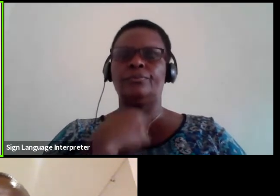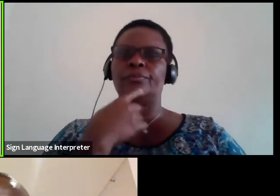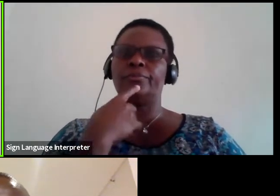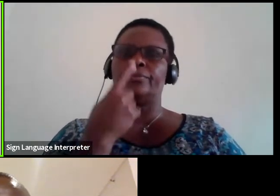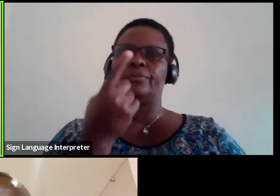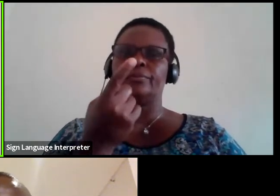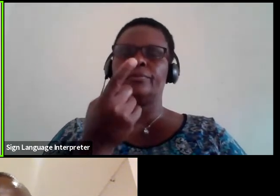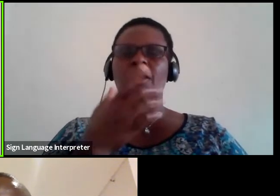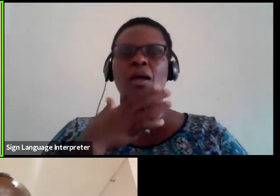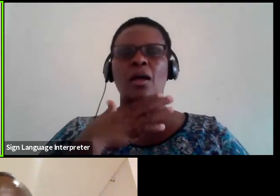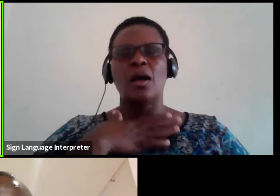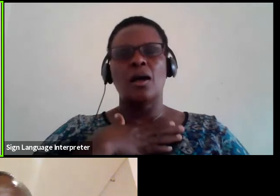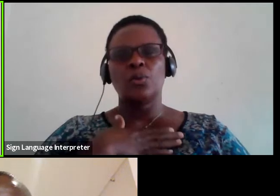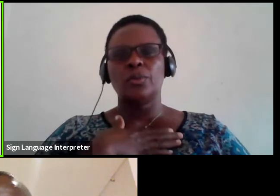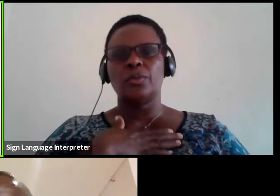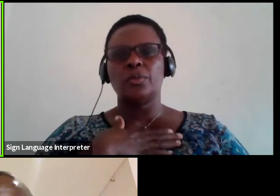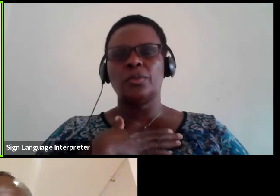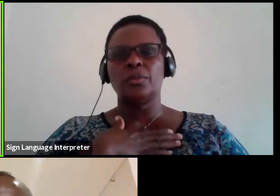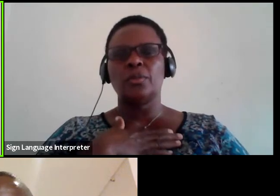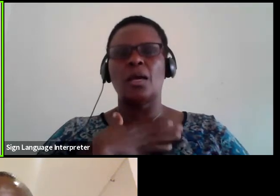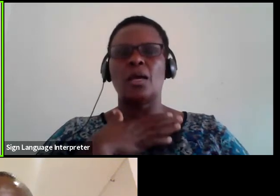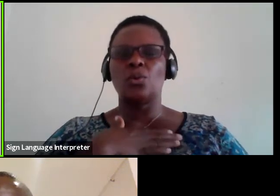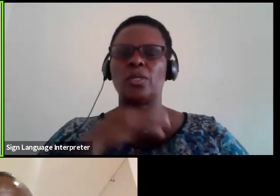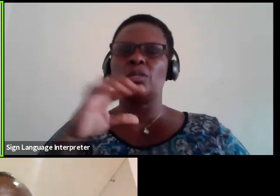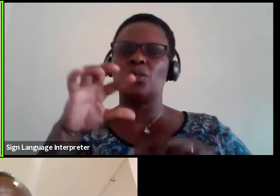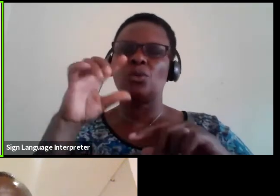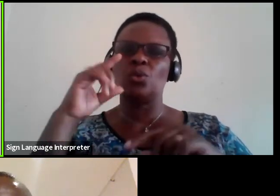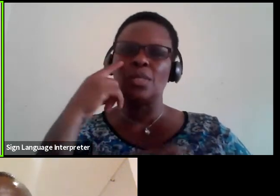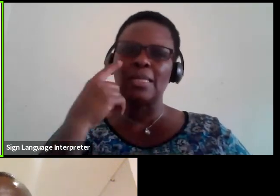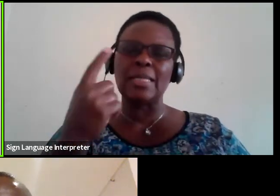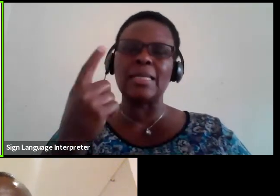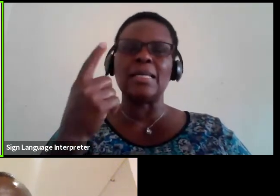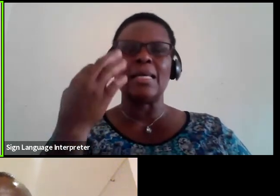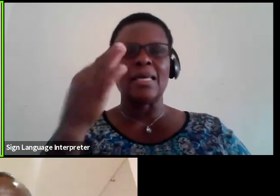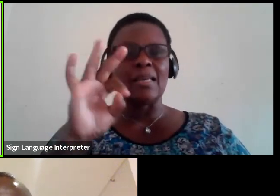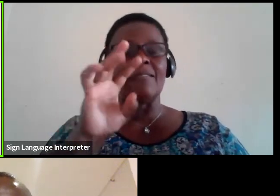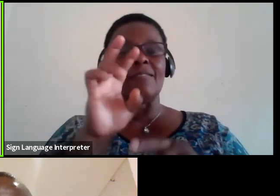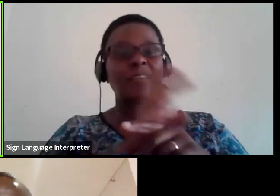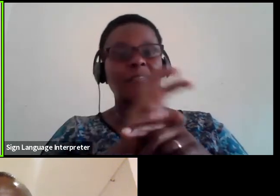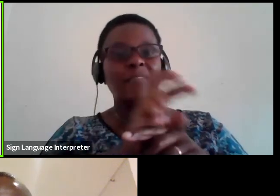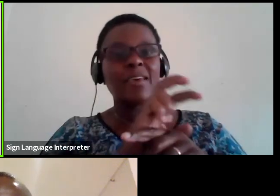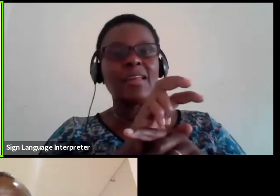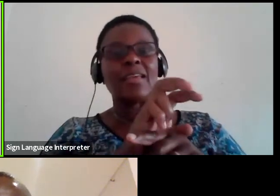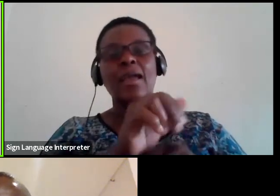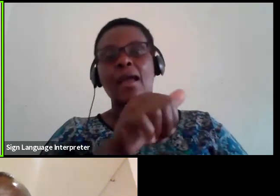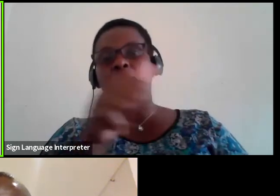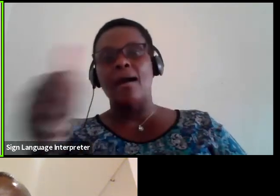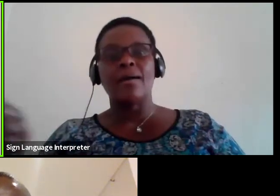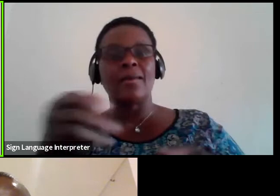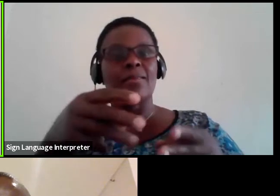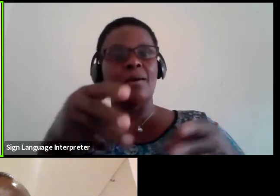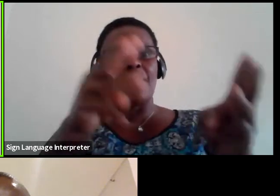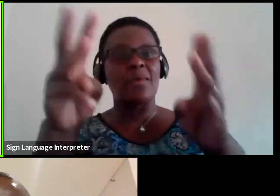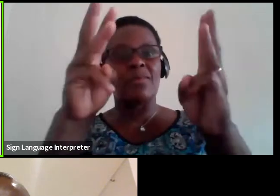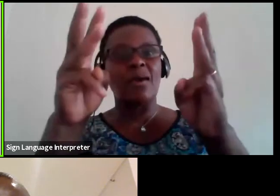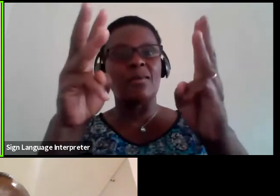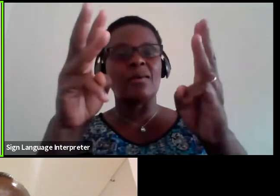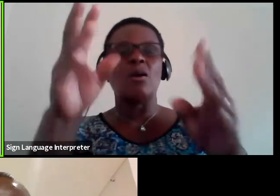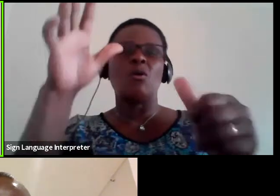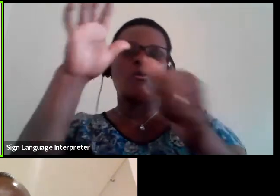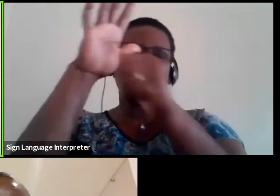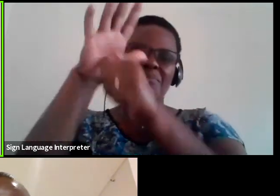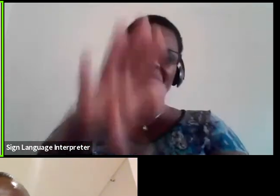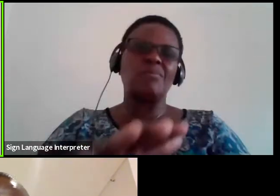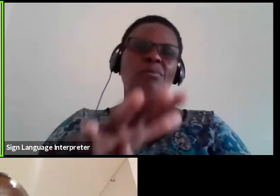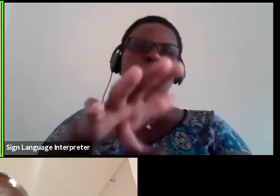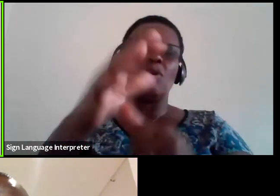it goes this way. I wish to find out if surveillance is not another method of cracking down on the freedom of expression and association of individuals